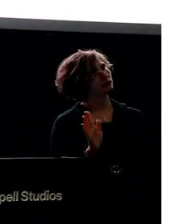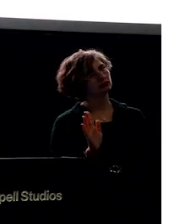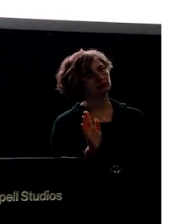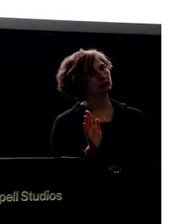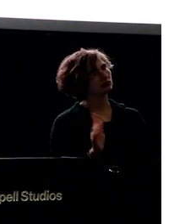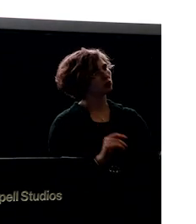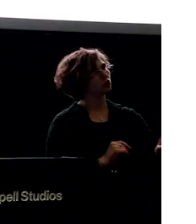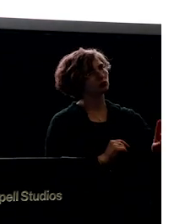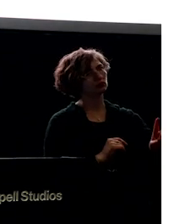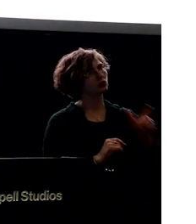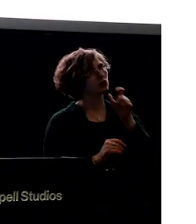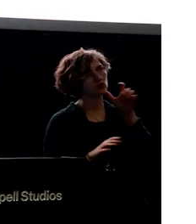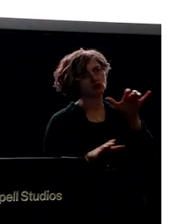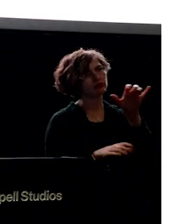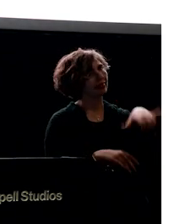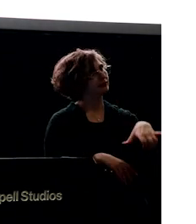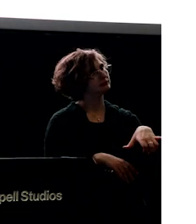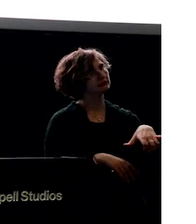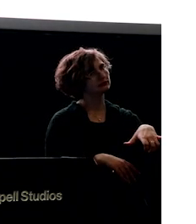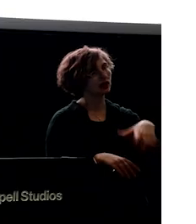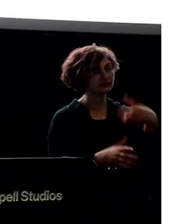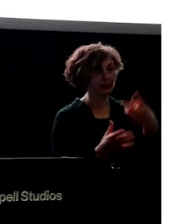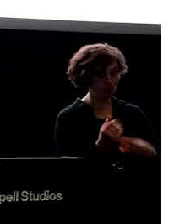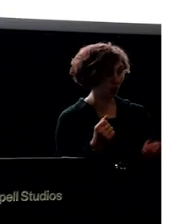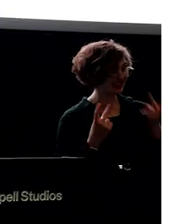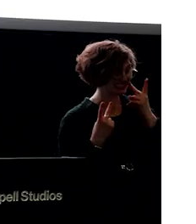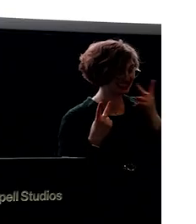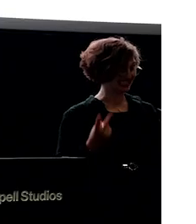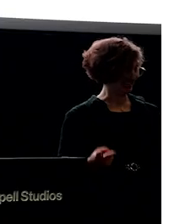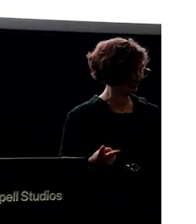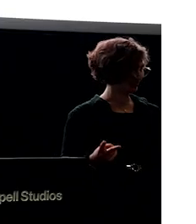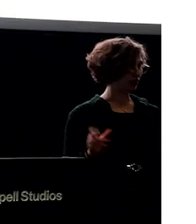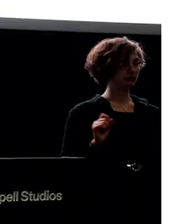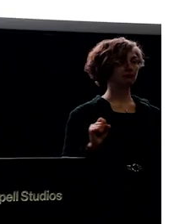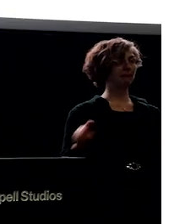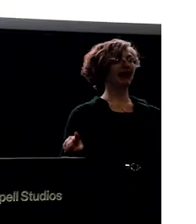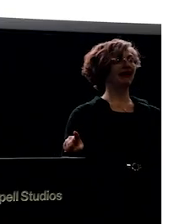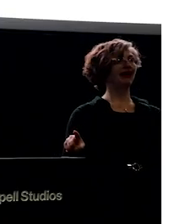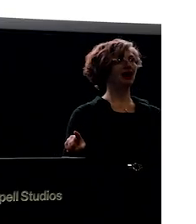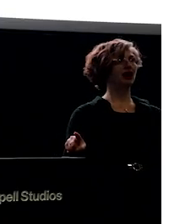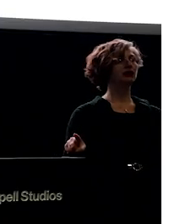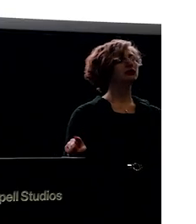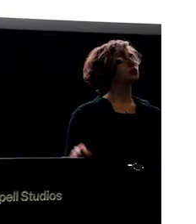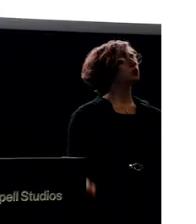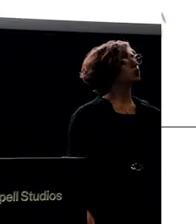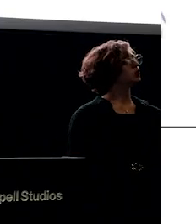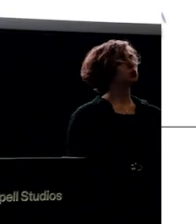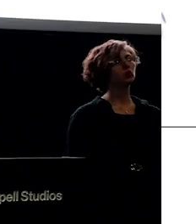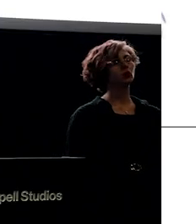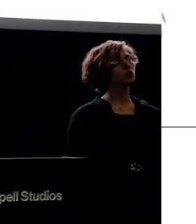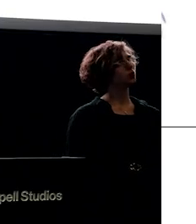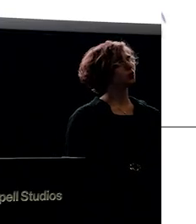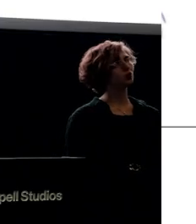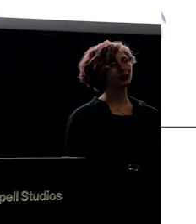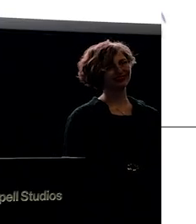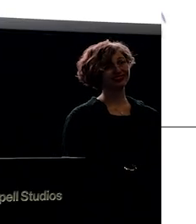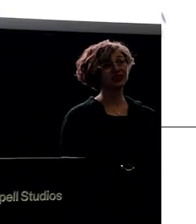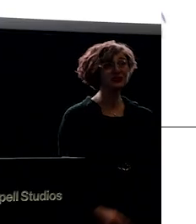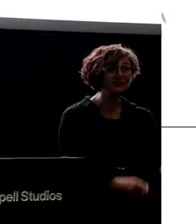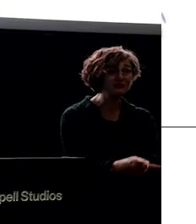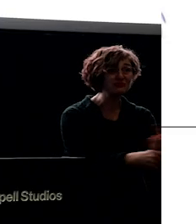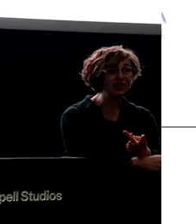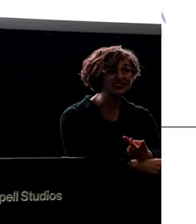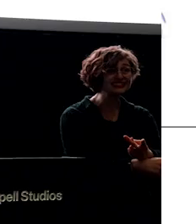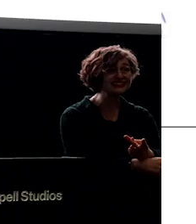It's something that you just don't do because they both see it and they both see that you're sending it to 2 people. And the worst part is not